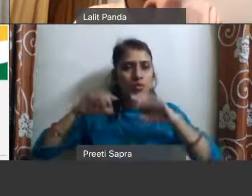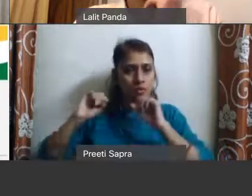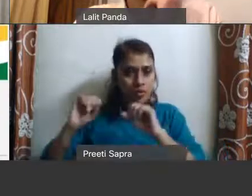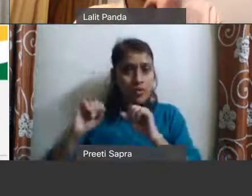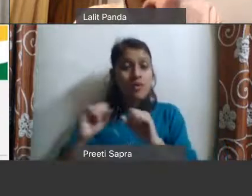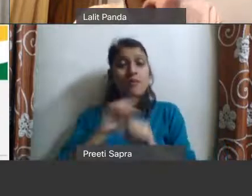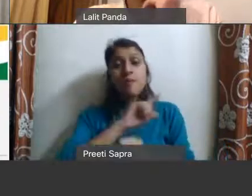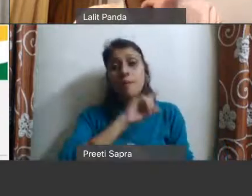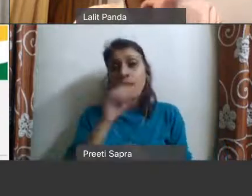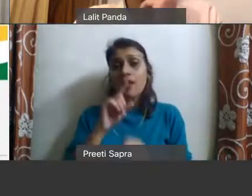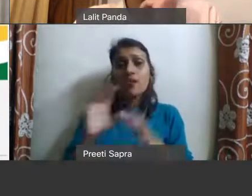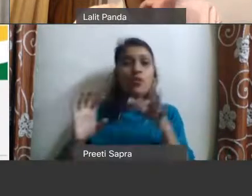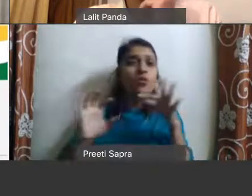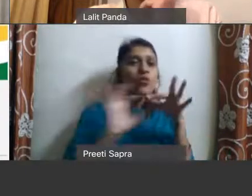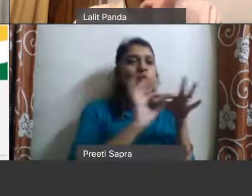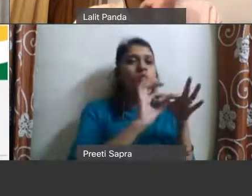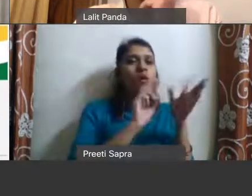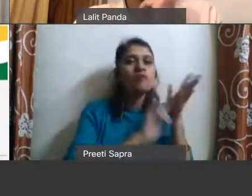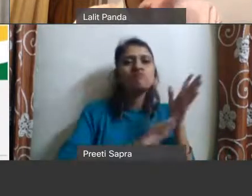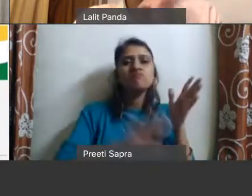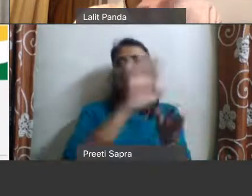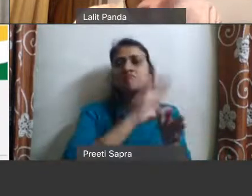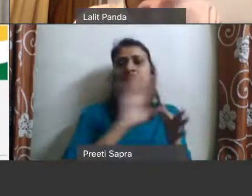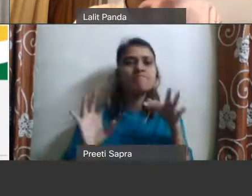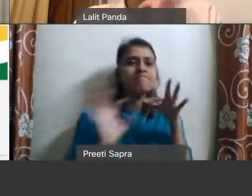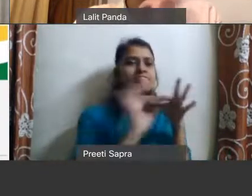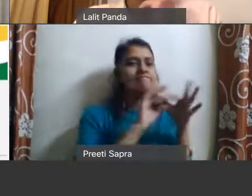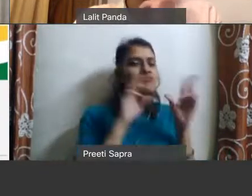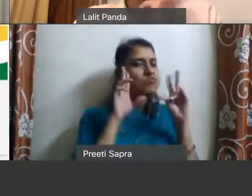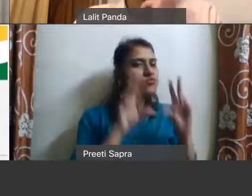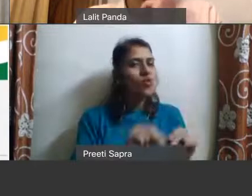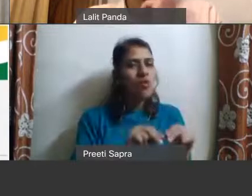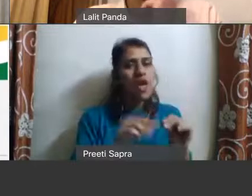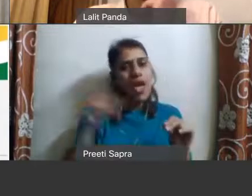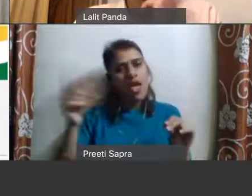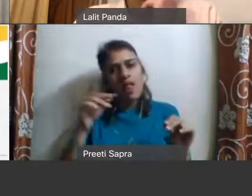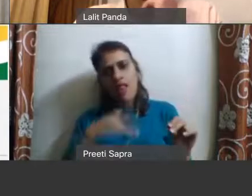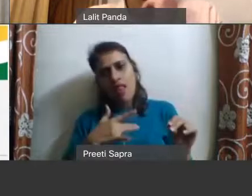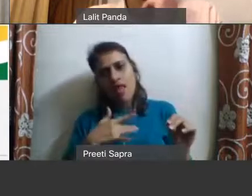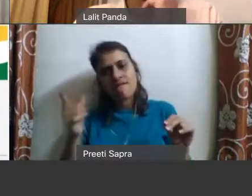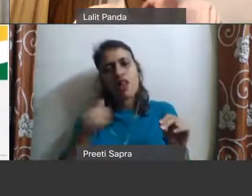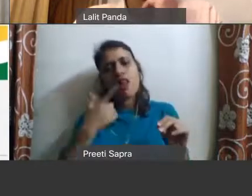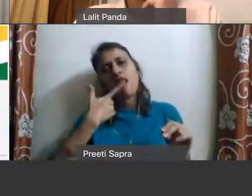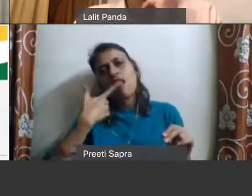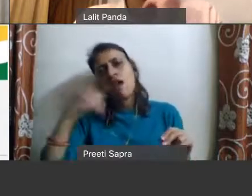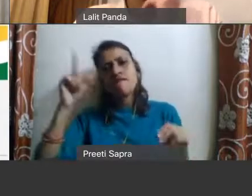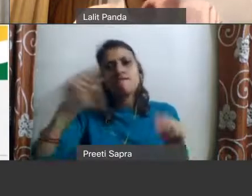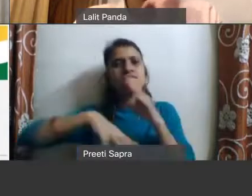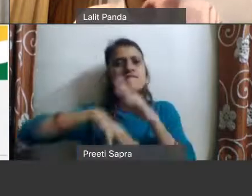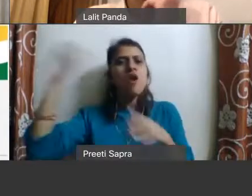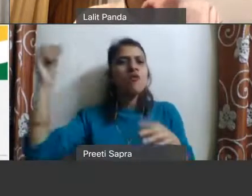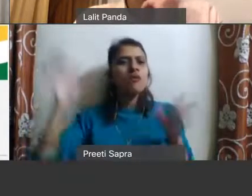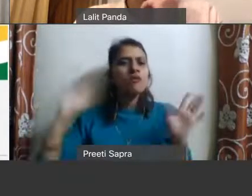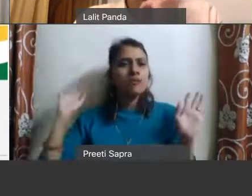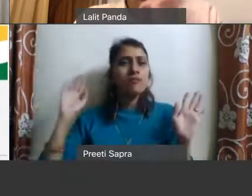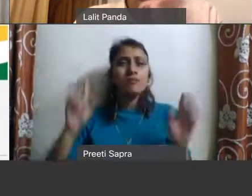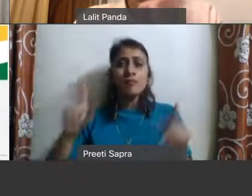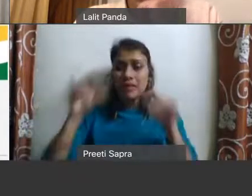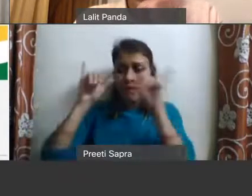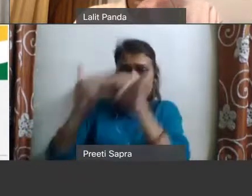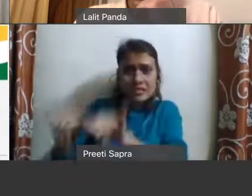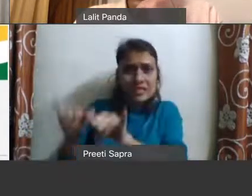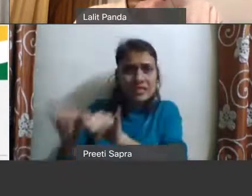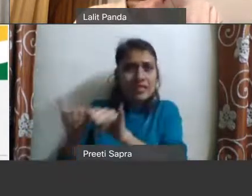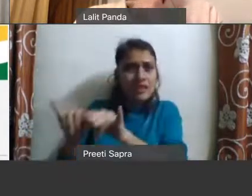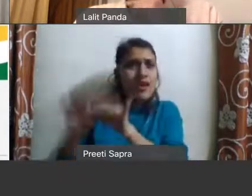not part of your nation. They are in some sense either outsiders, permanently outsiders, irrespective of their legal status,